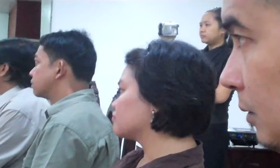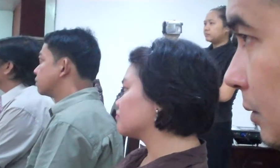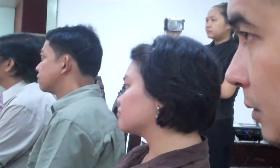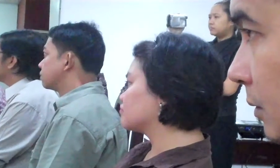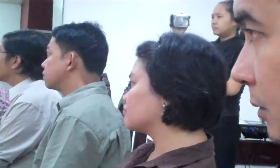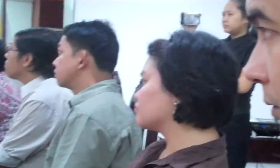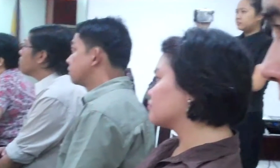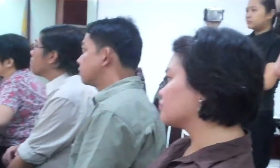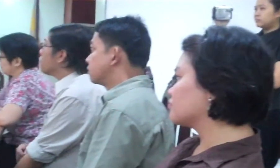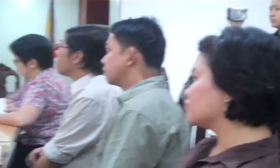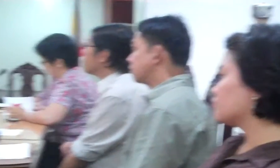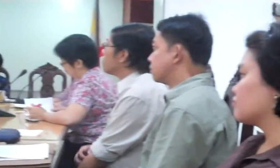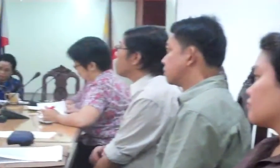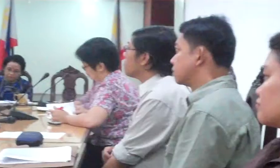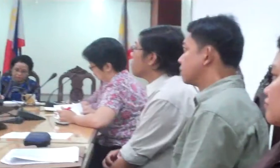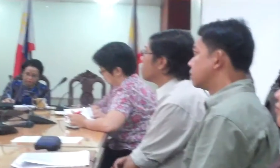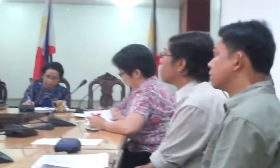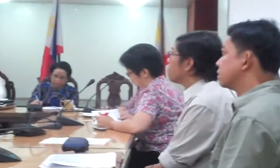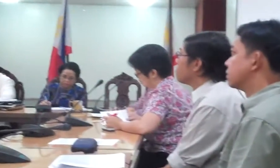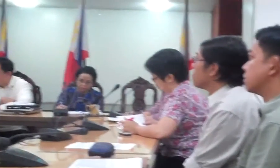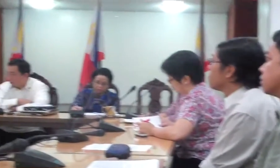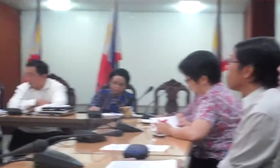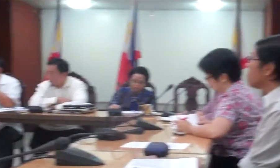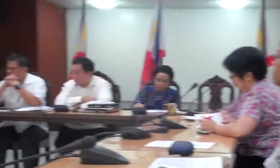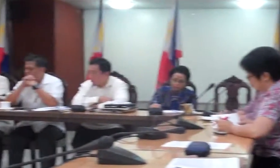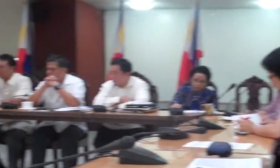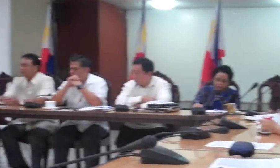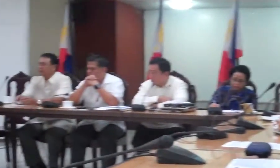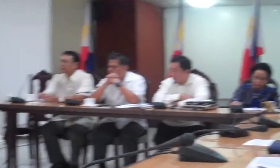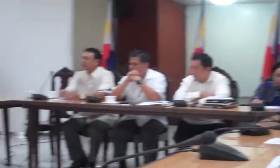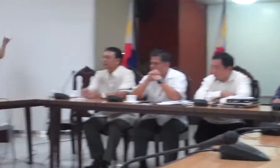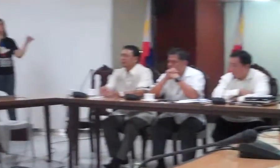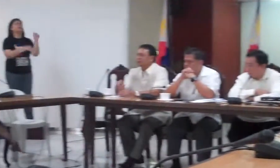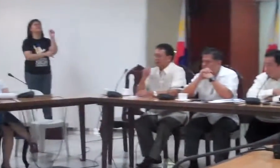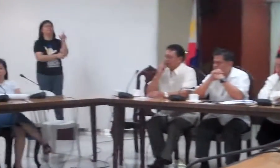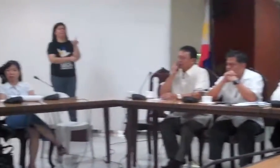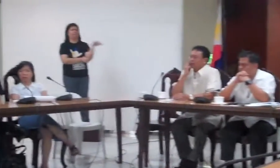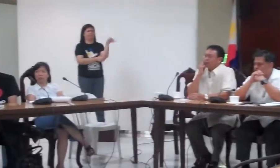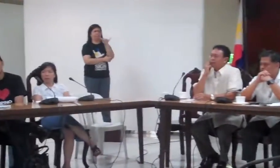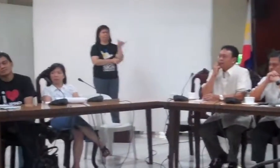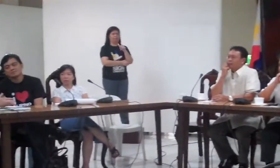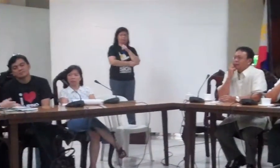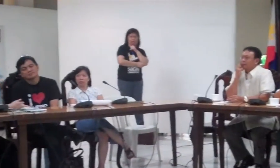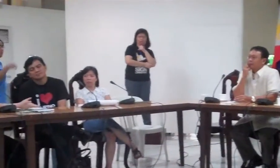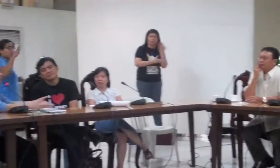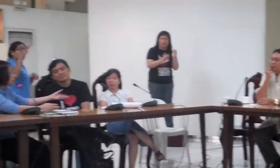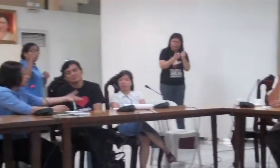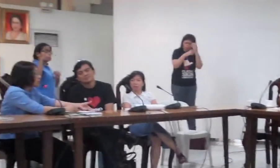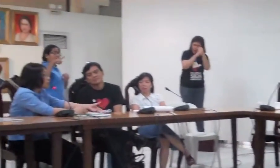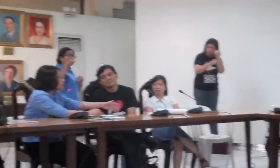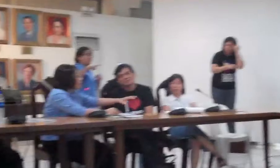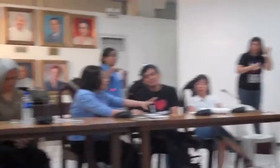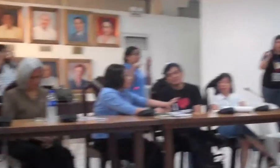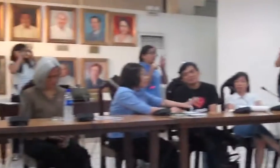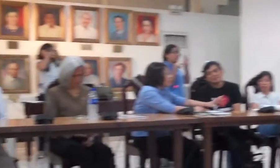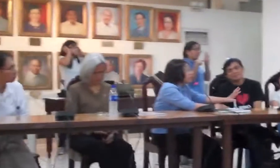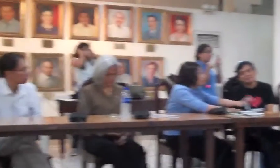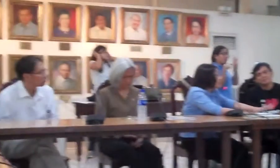And so some would say that Filipino Sign Language is also American Sign Language. And the idea comes really because of